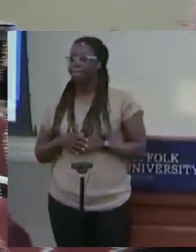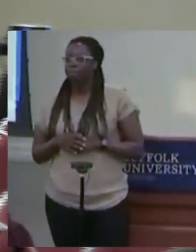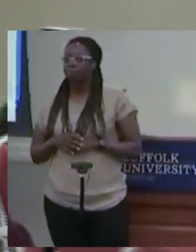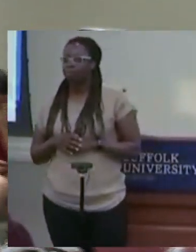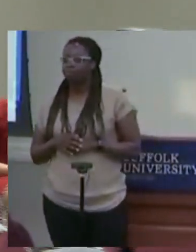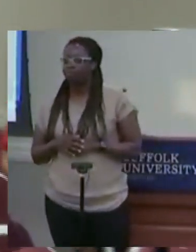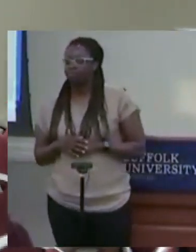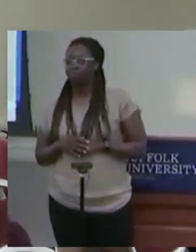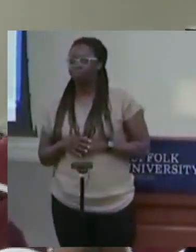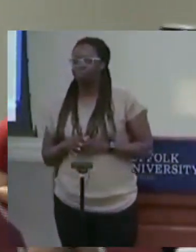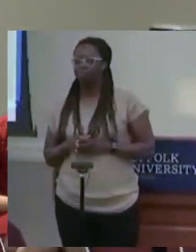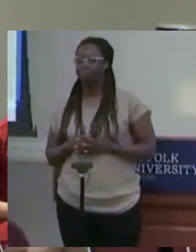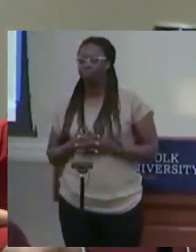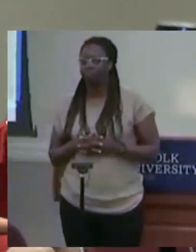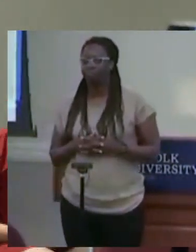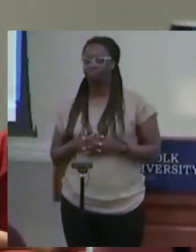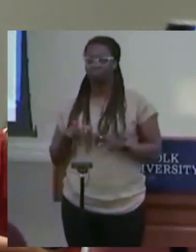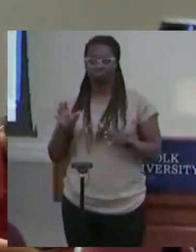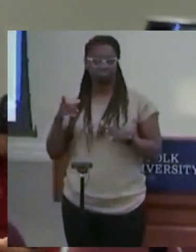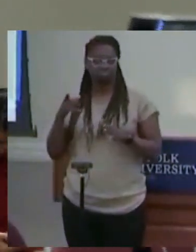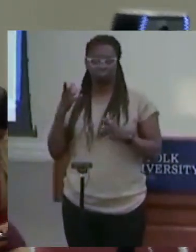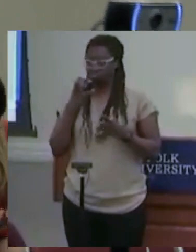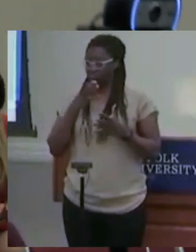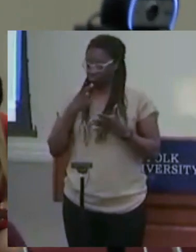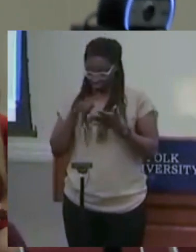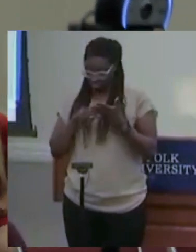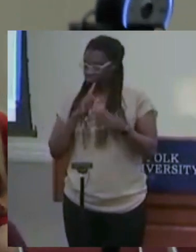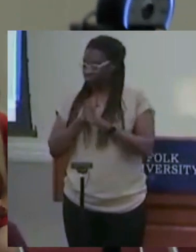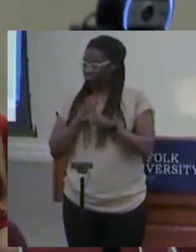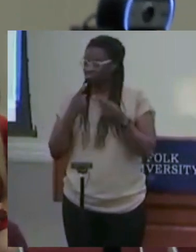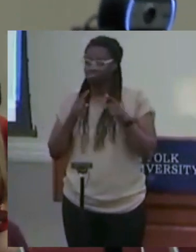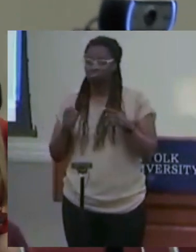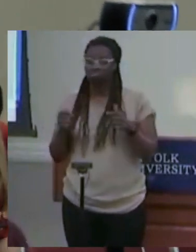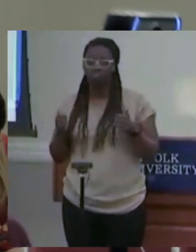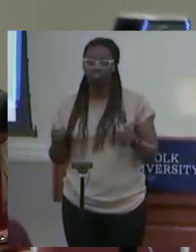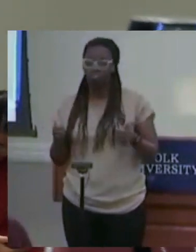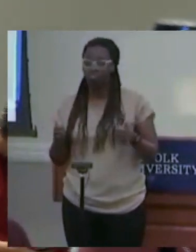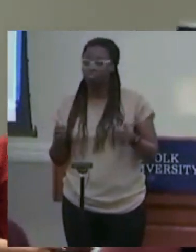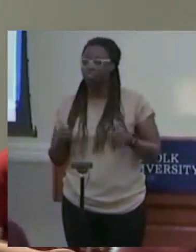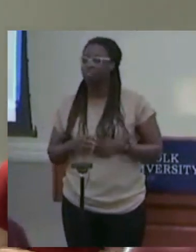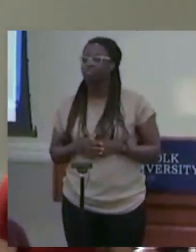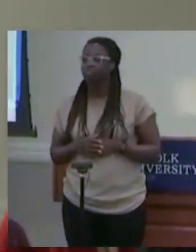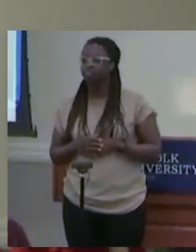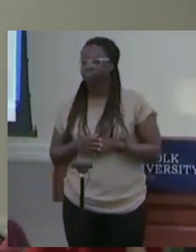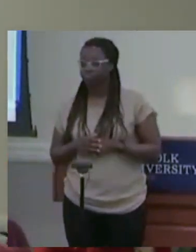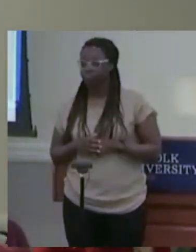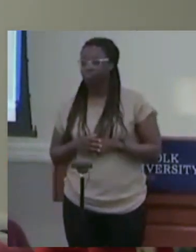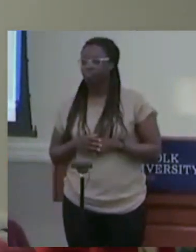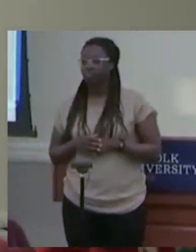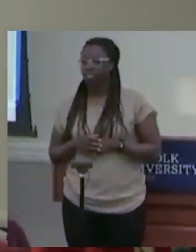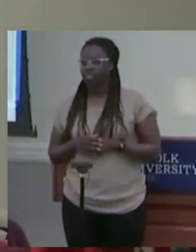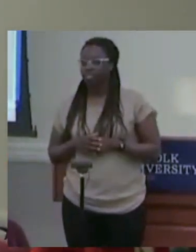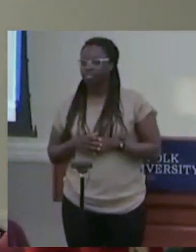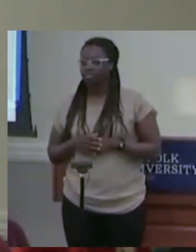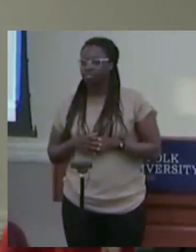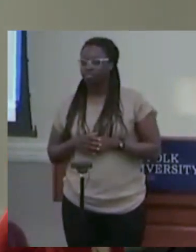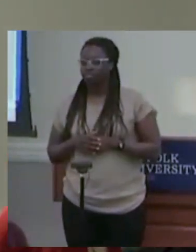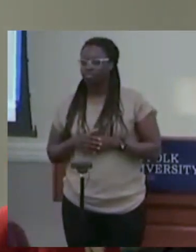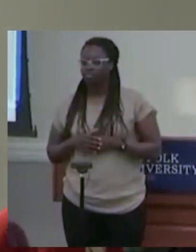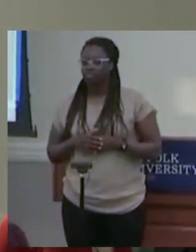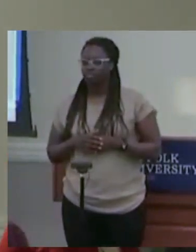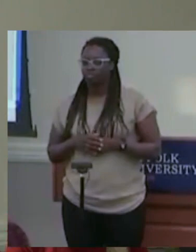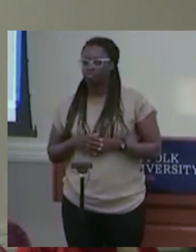It went really well from the perspective that we have the 3 Mass Commission for the